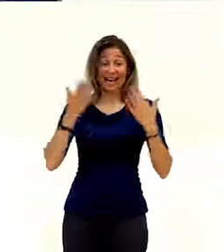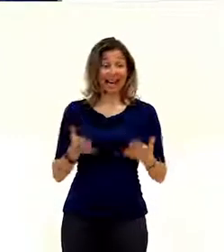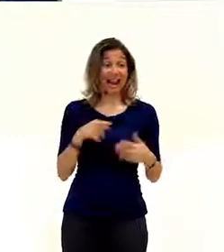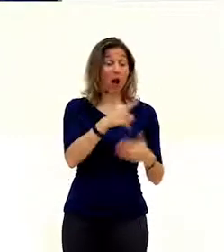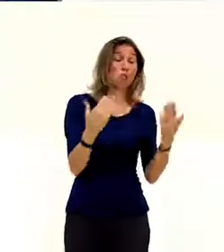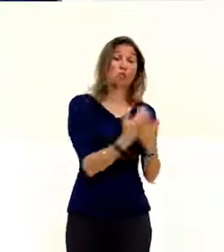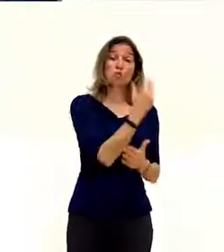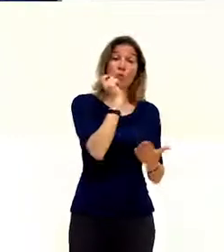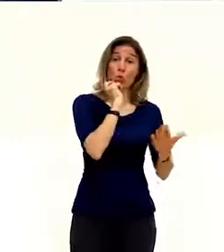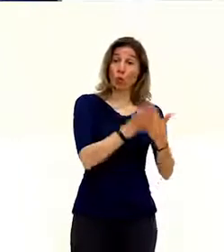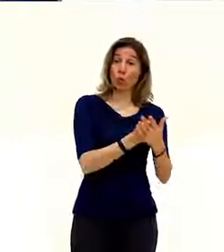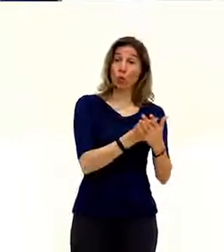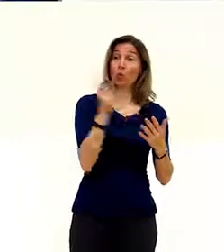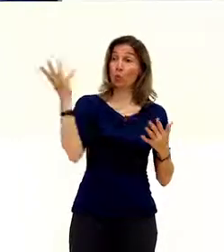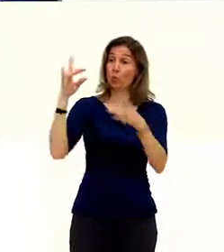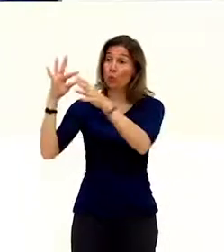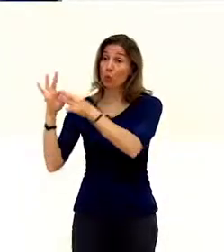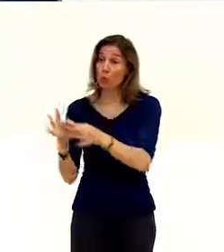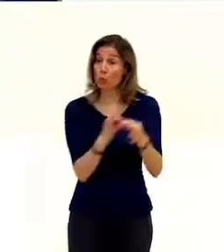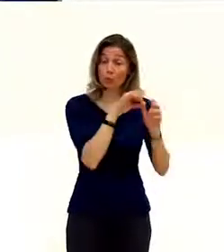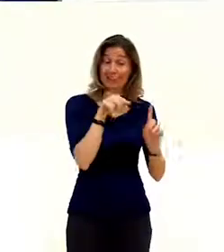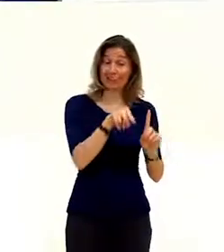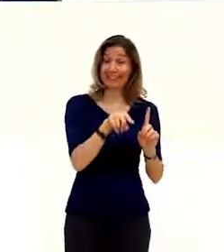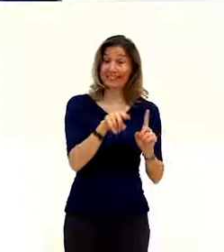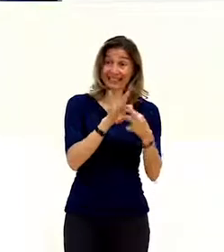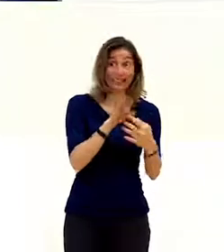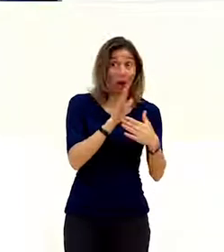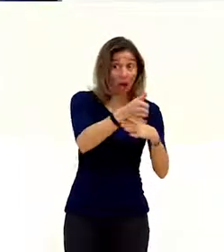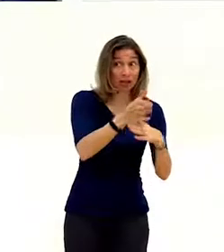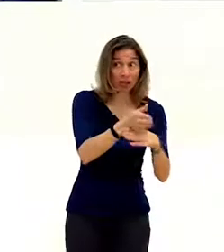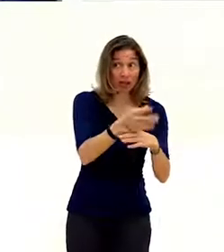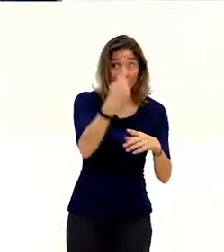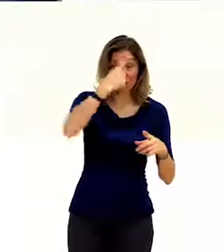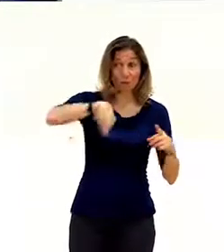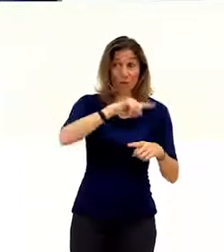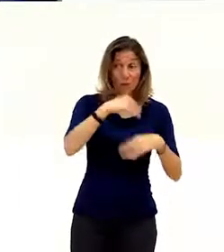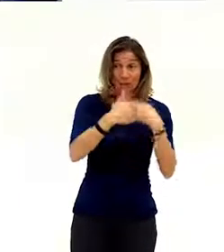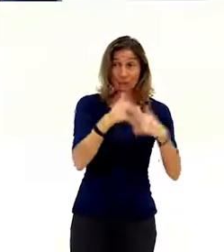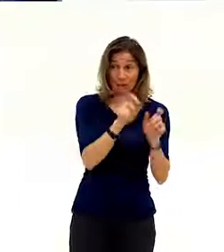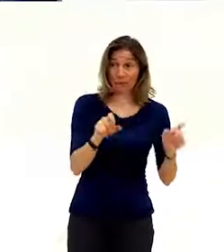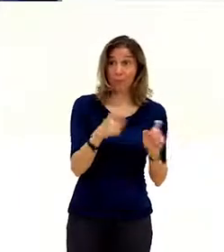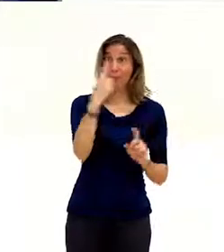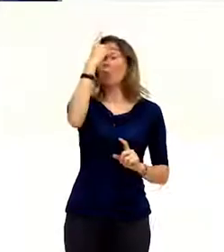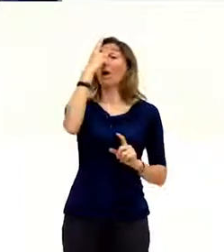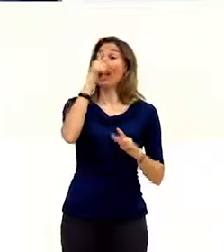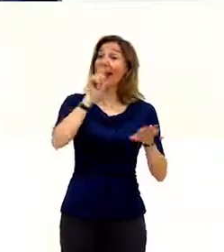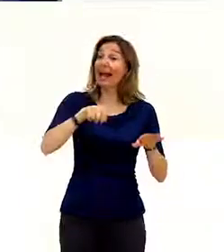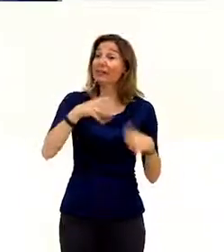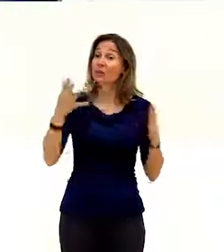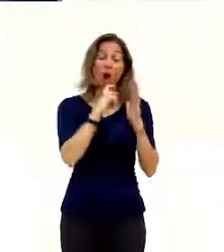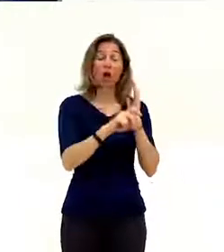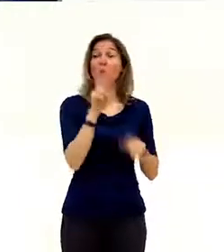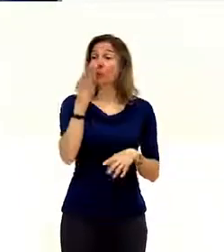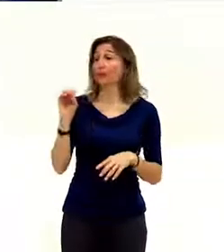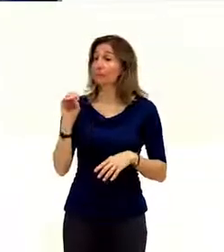public procurement directives that relate to our case of accessibility for disabled persons is Article 20.